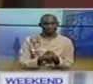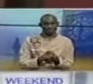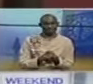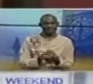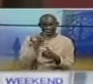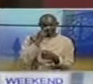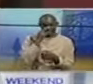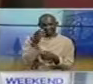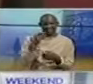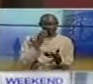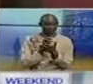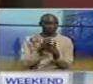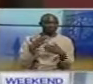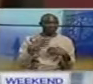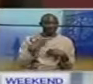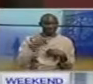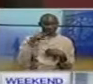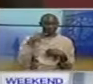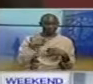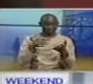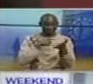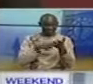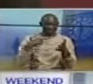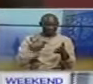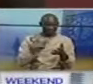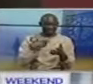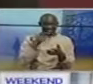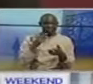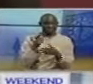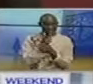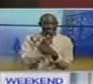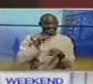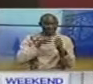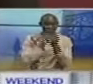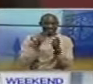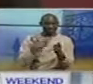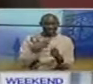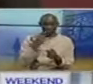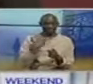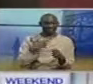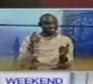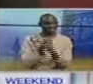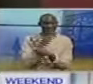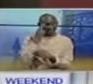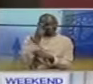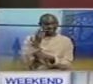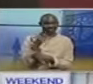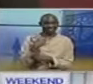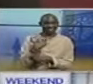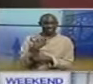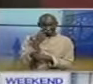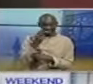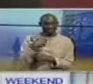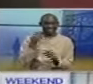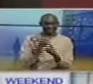The funny thing is that even people who get to criticize me mostly on social media, when they meet me, they have a very different perspective, because they